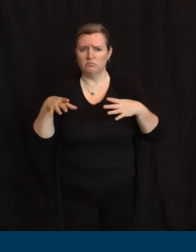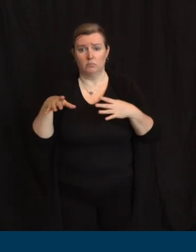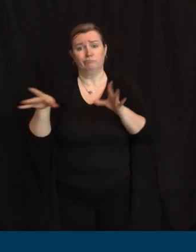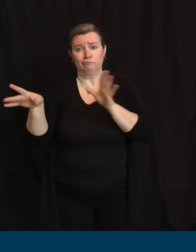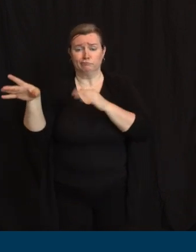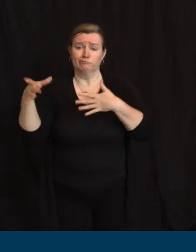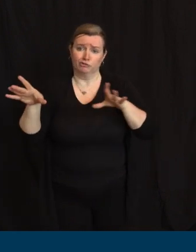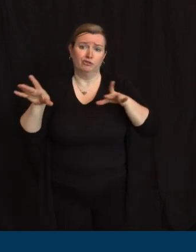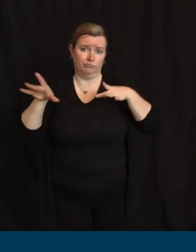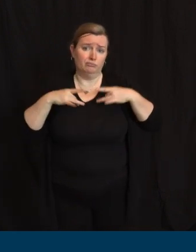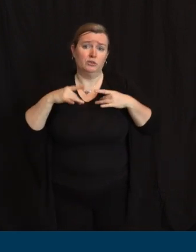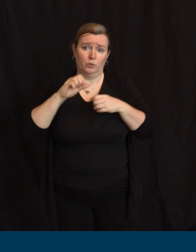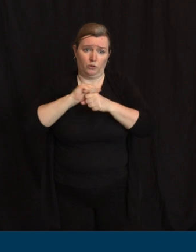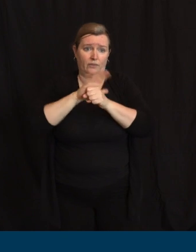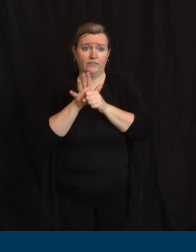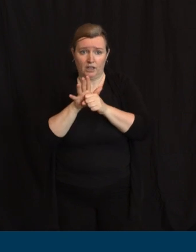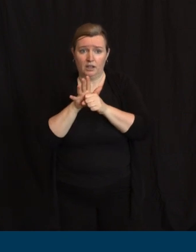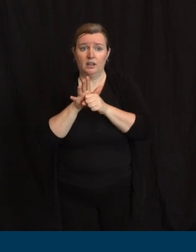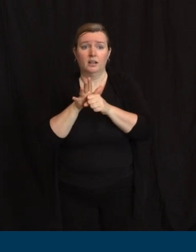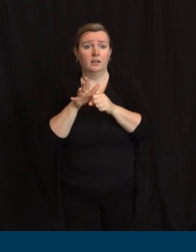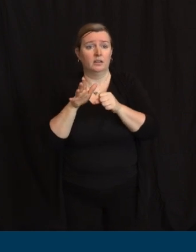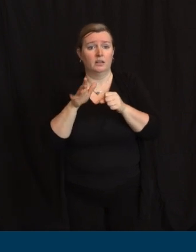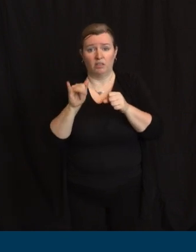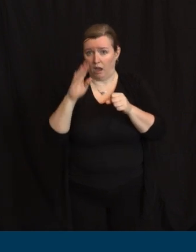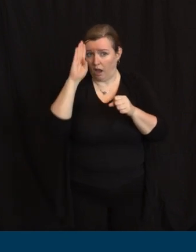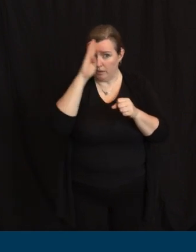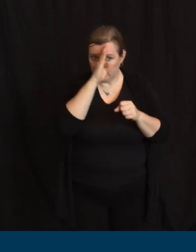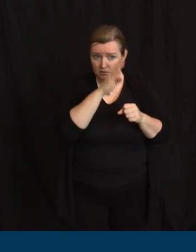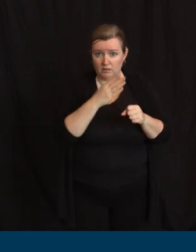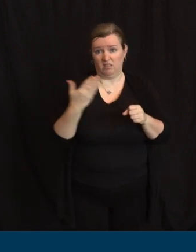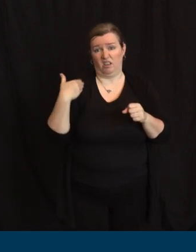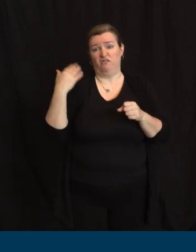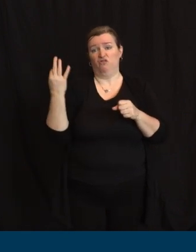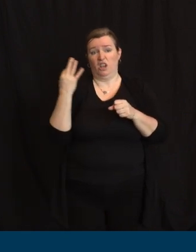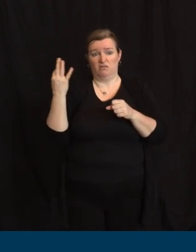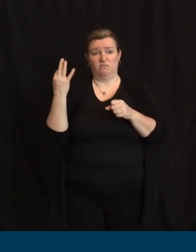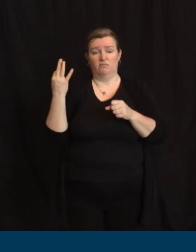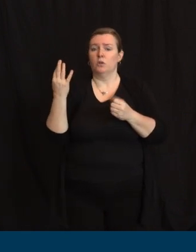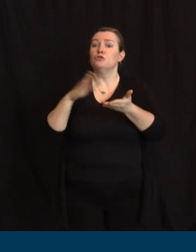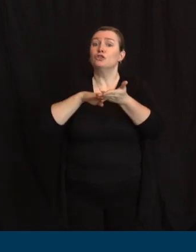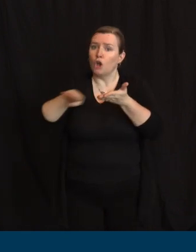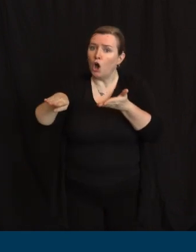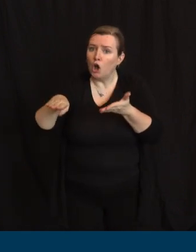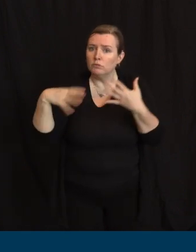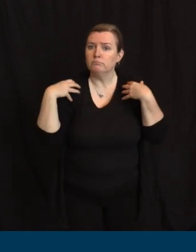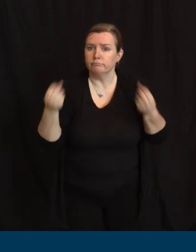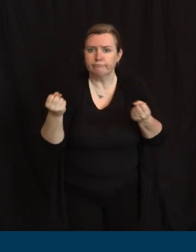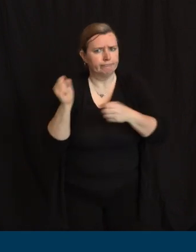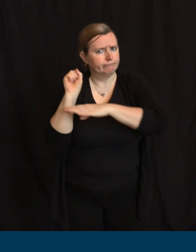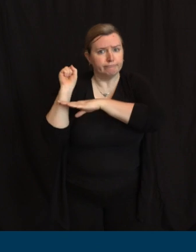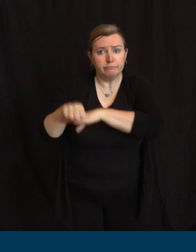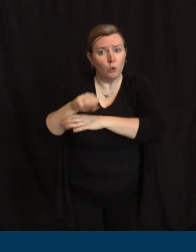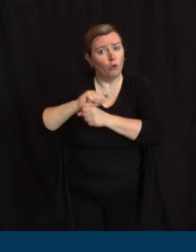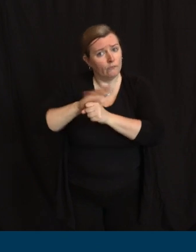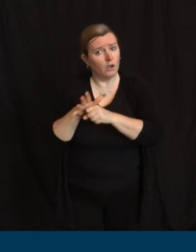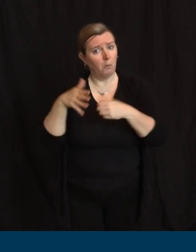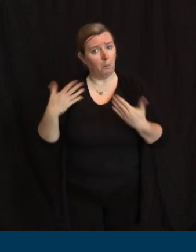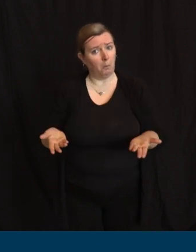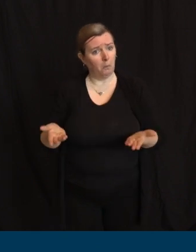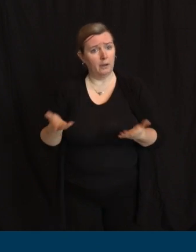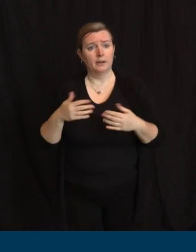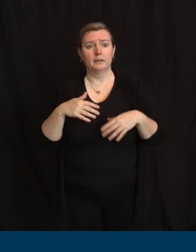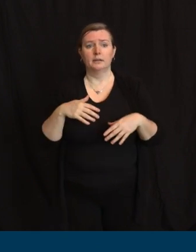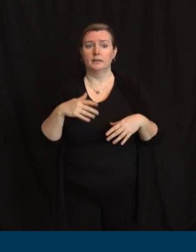Community Medical Center, and last Friday, they both were discharged after defeating the virus. Here they are after